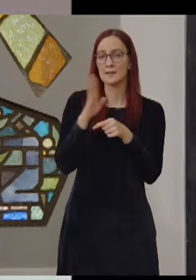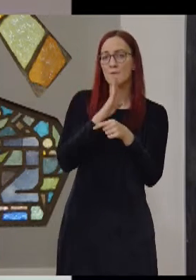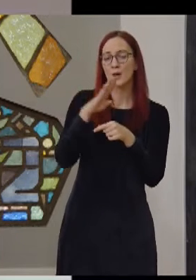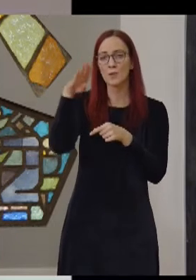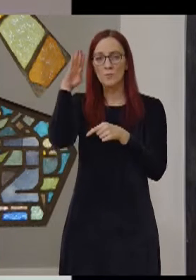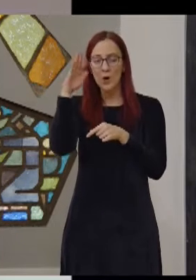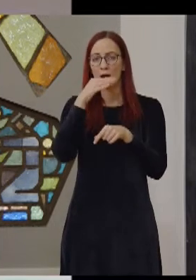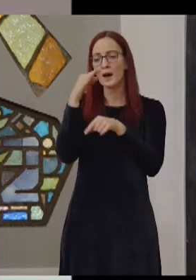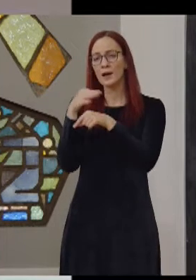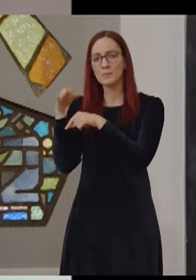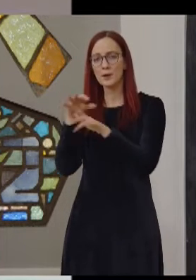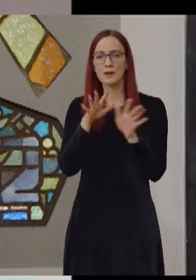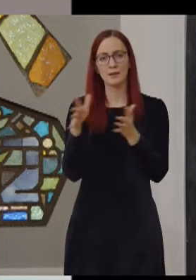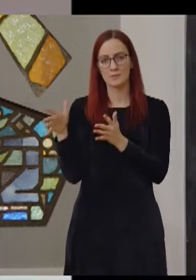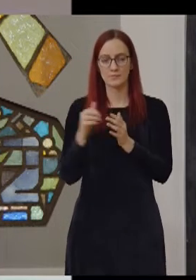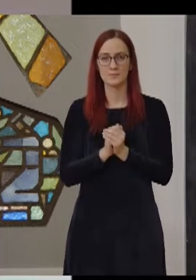national identity,